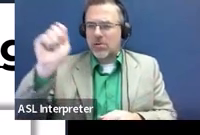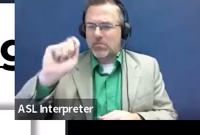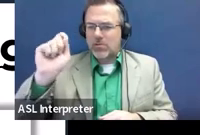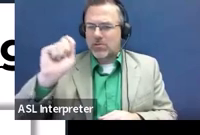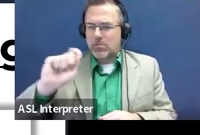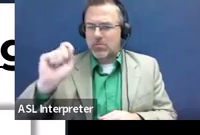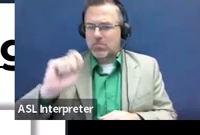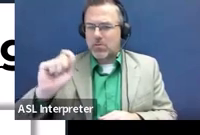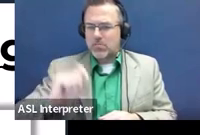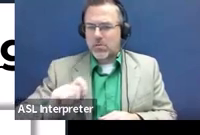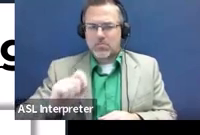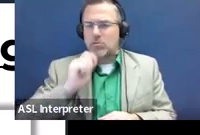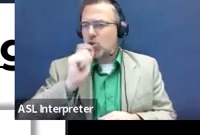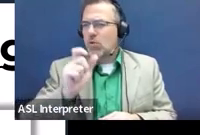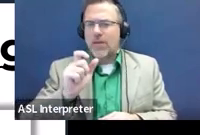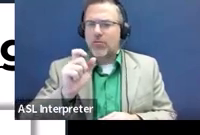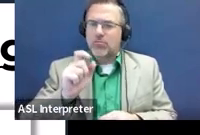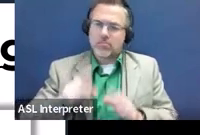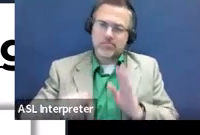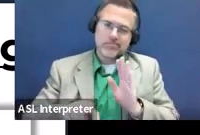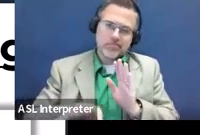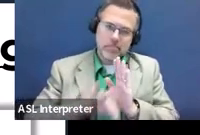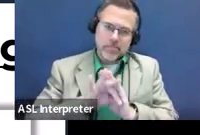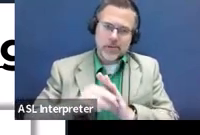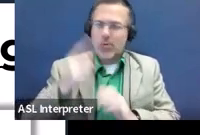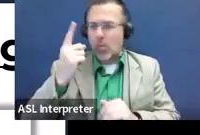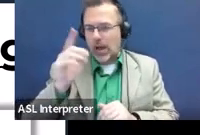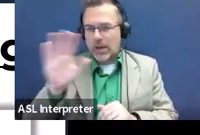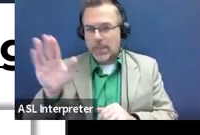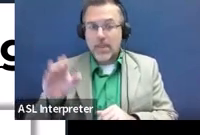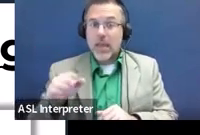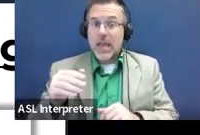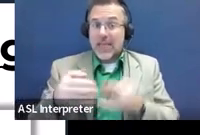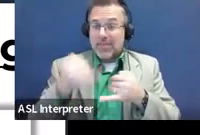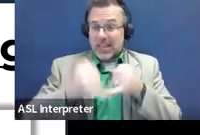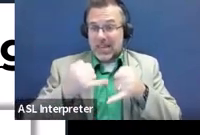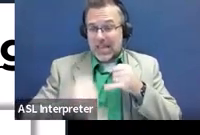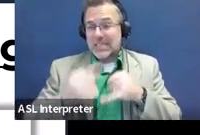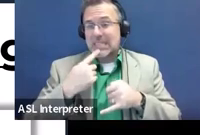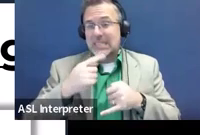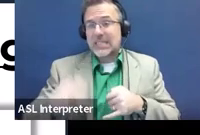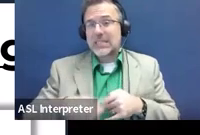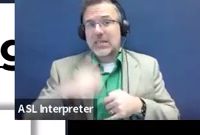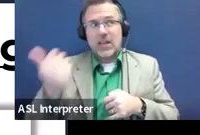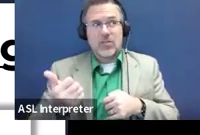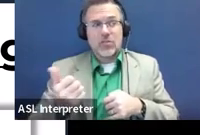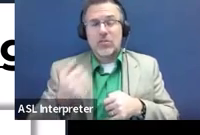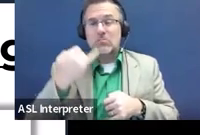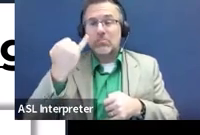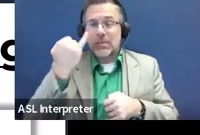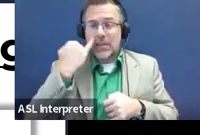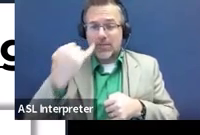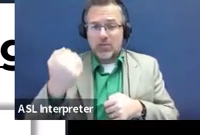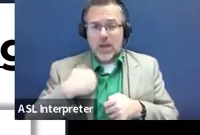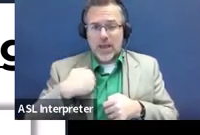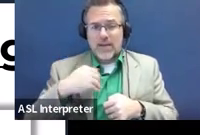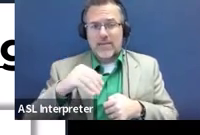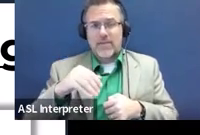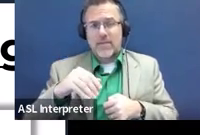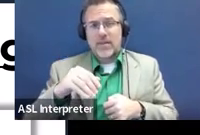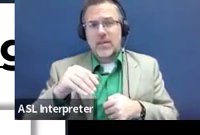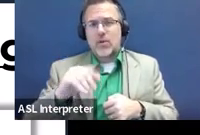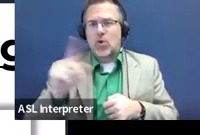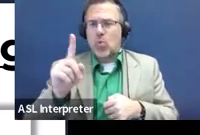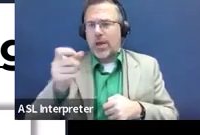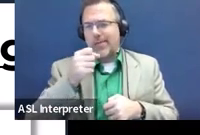multiple things that are here, and then you always have this other. So if you have a manifestation determination meeting that's happening, maybe you're